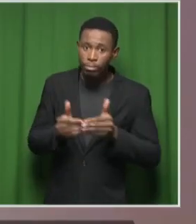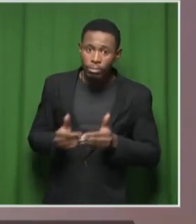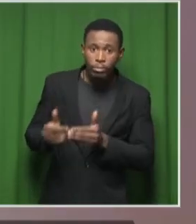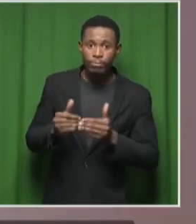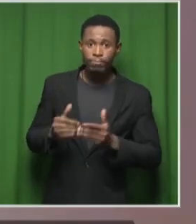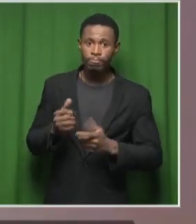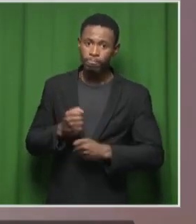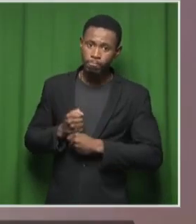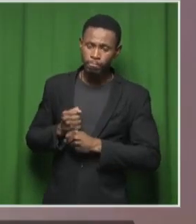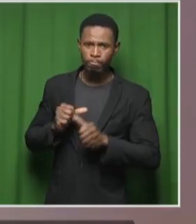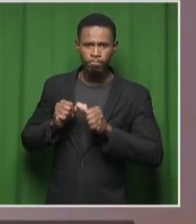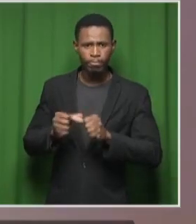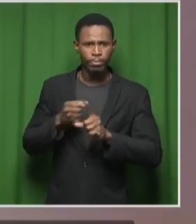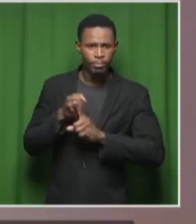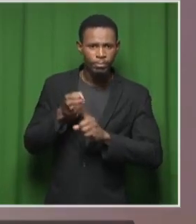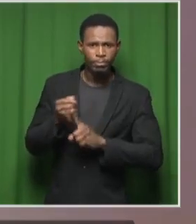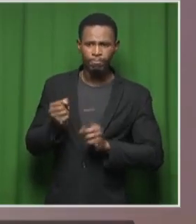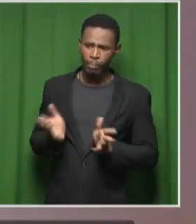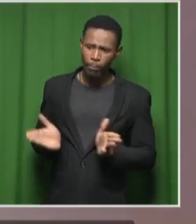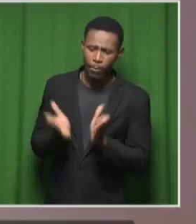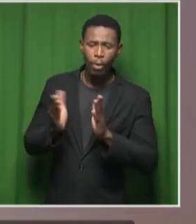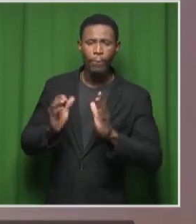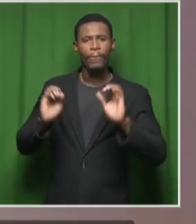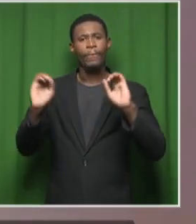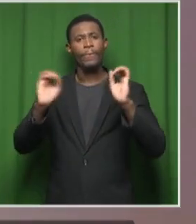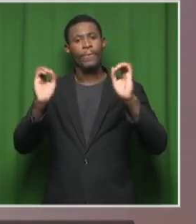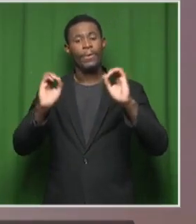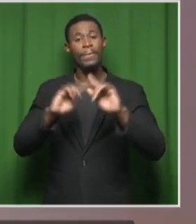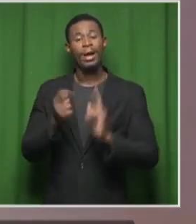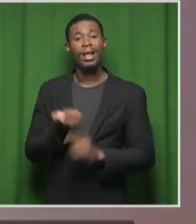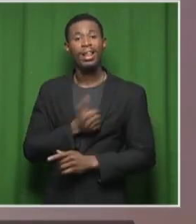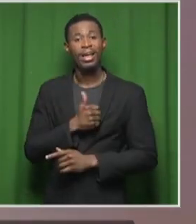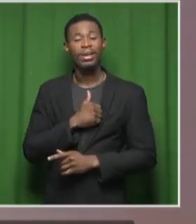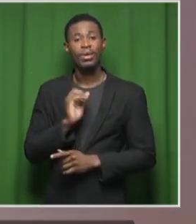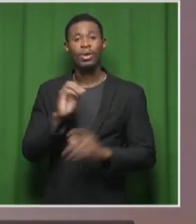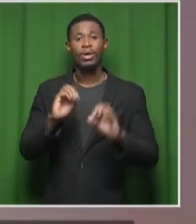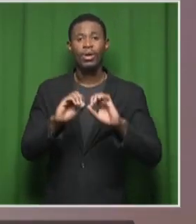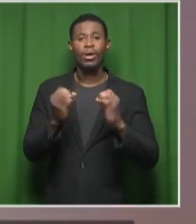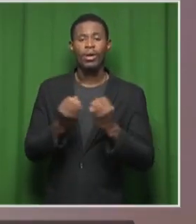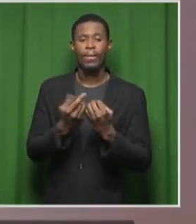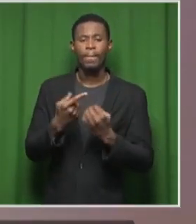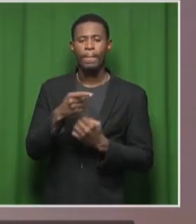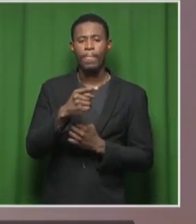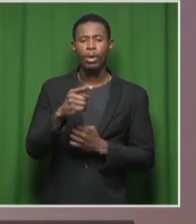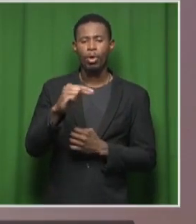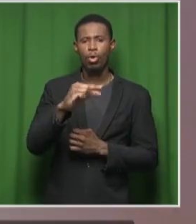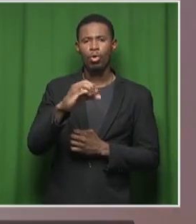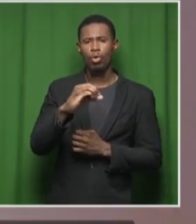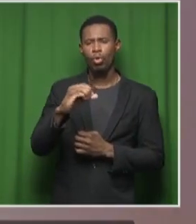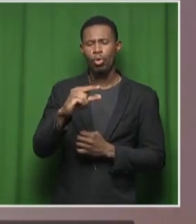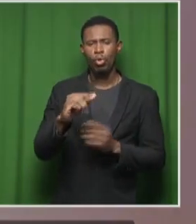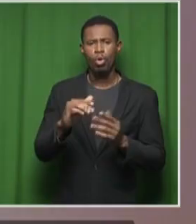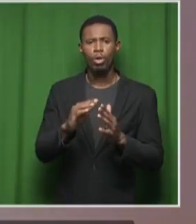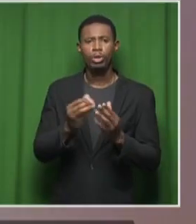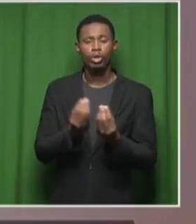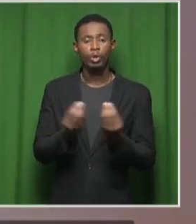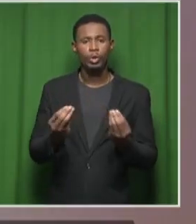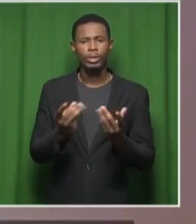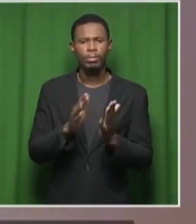same advancing of our own languages. But luckily we have organizations such as Pukulit Children's Literature Foundation, who are also